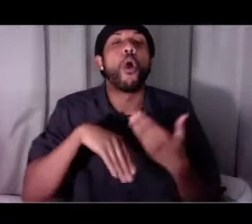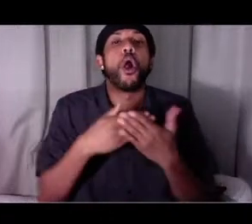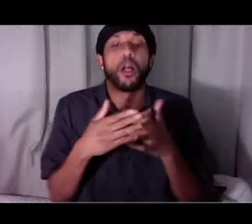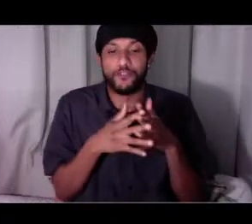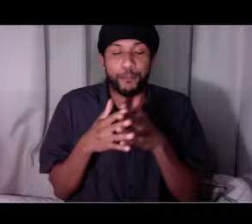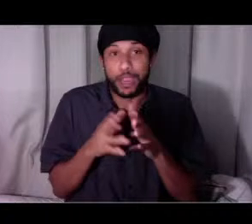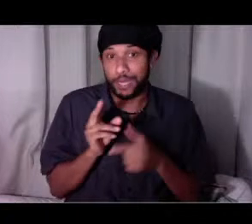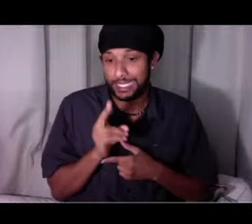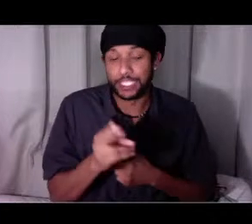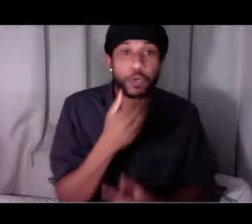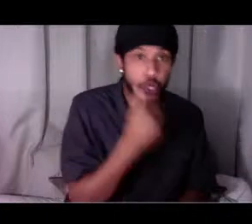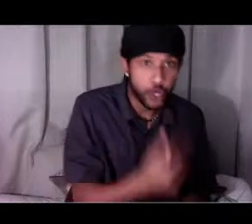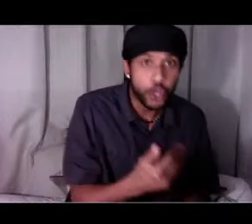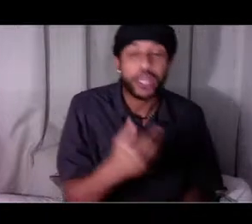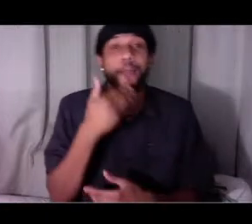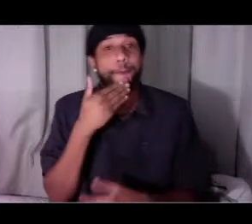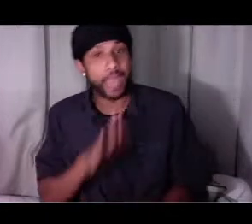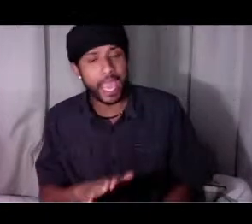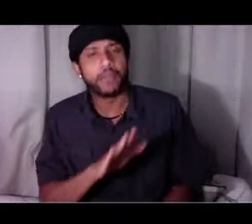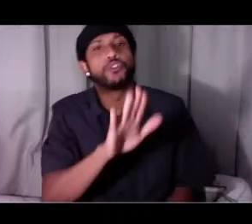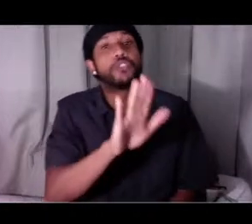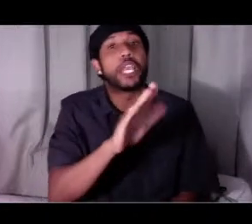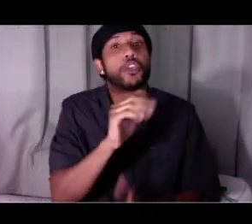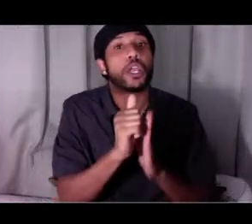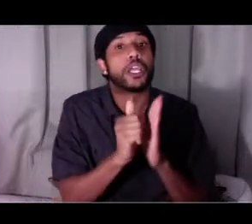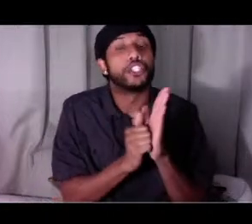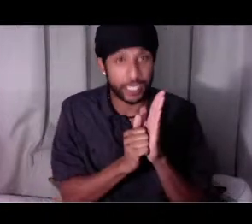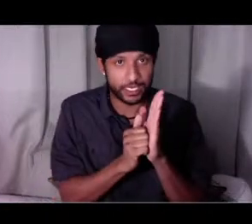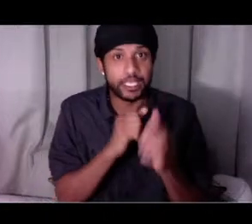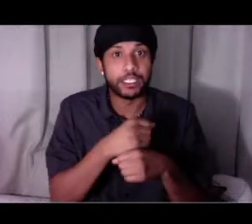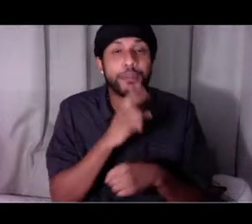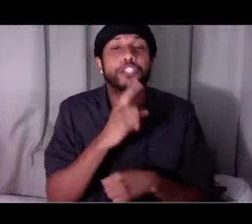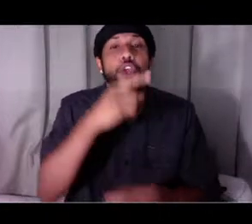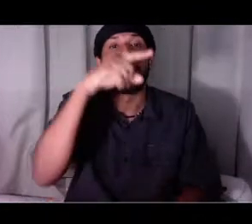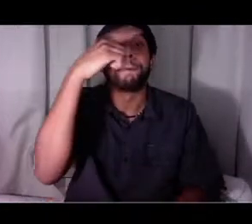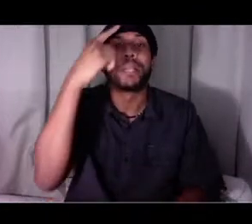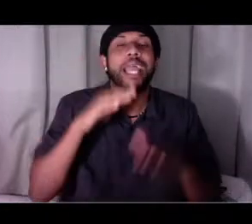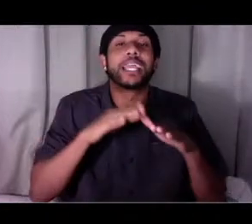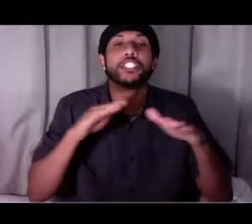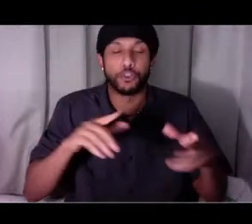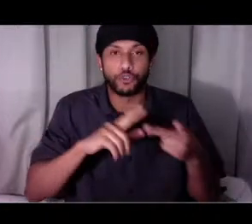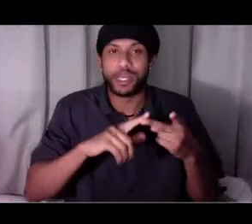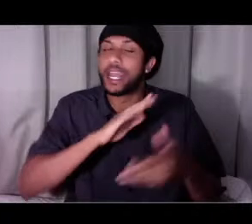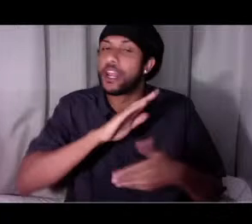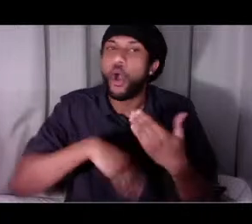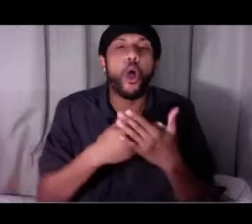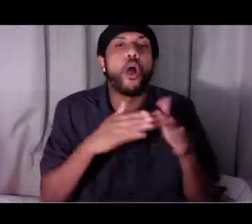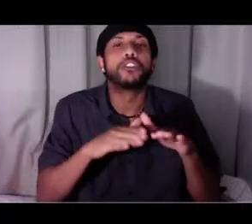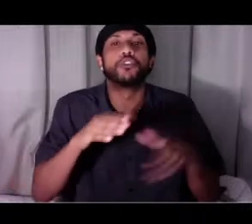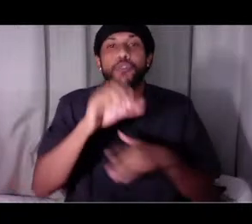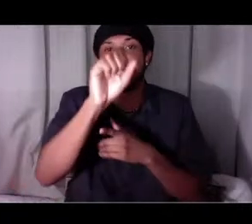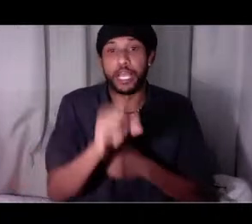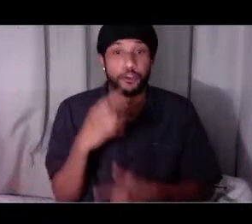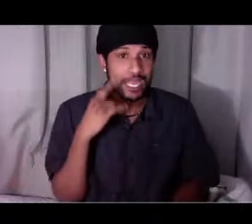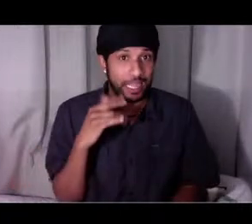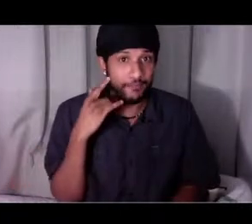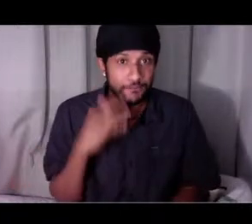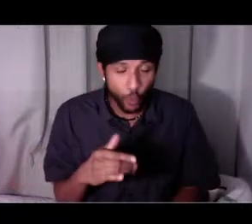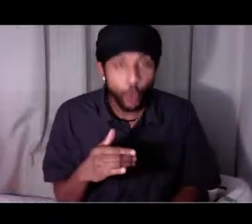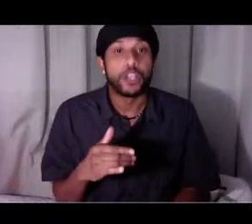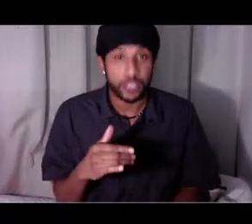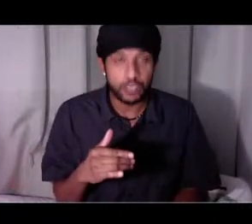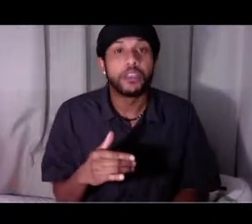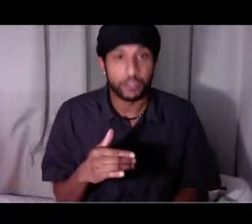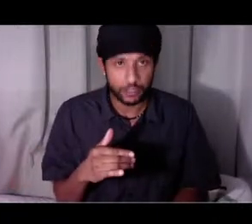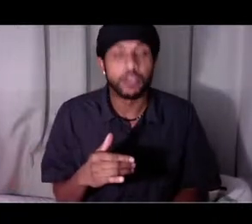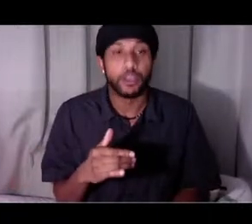history go good and bad would you say that your agenda is to make sure that black children as well as all children in Southern California in san berino